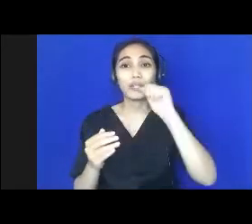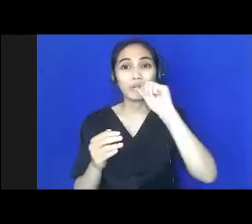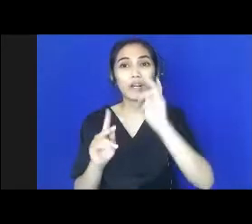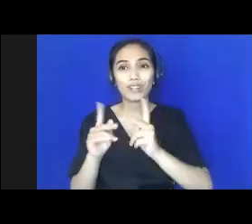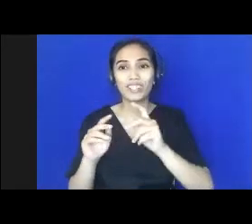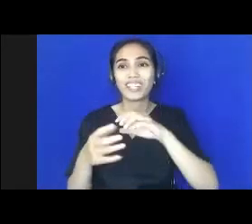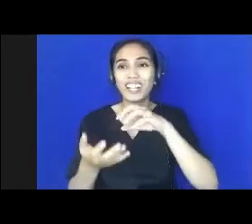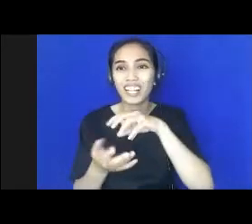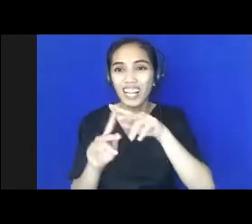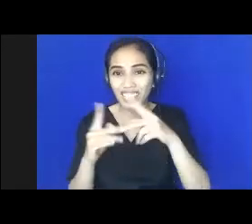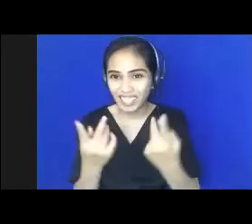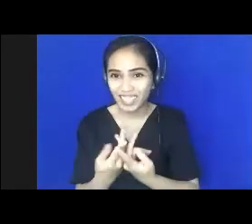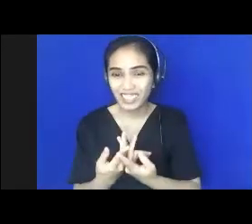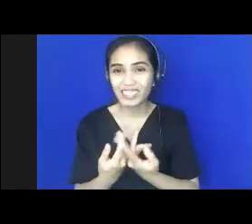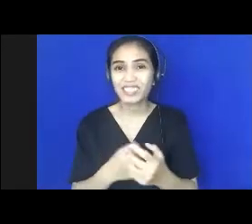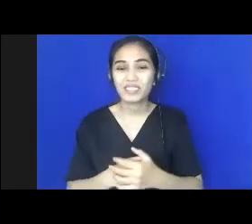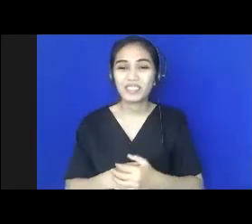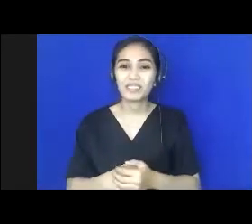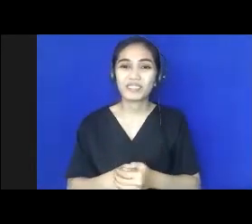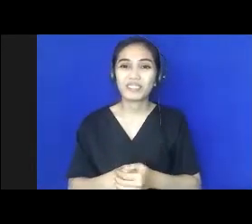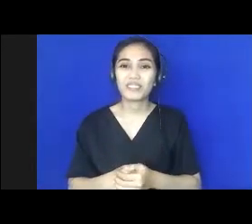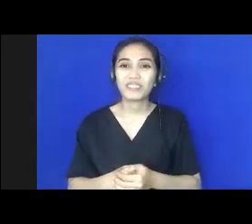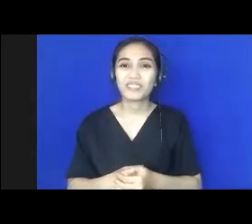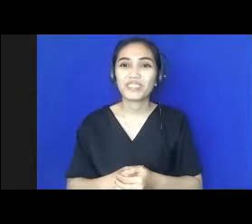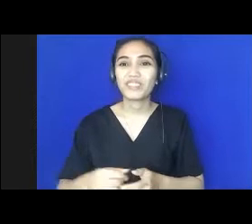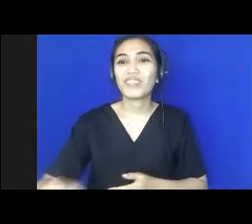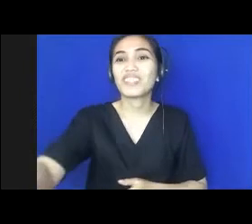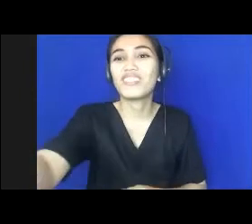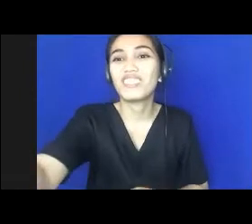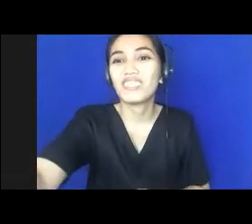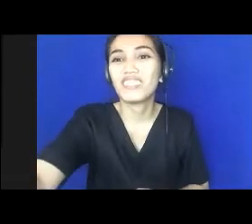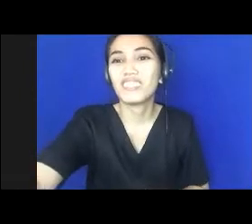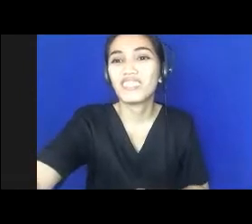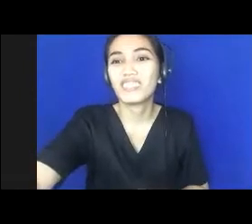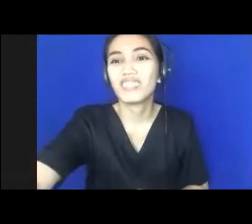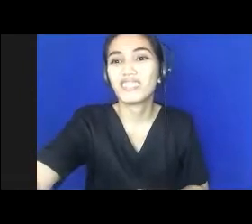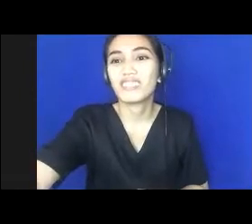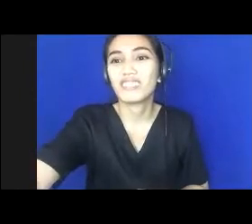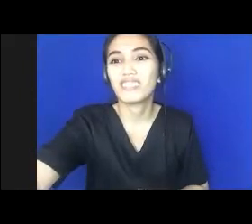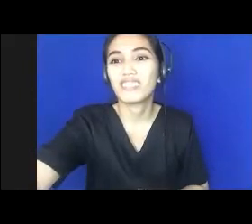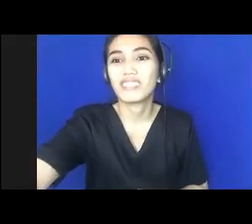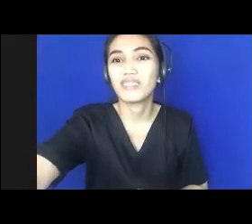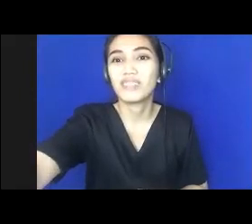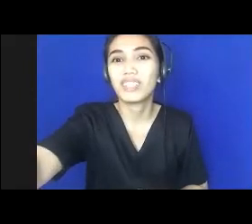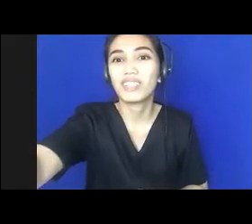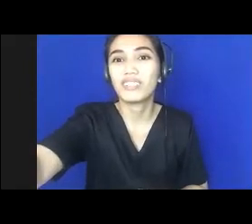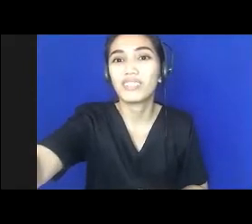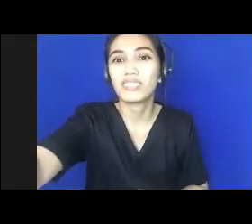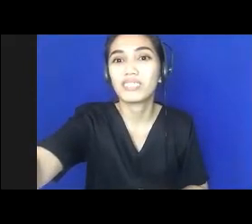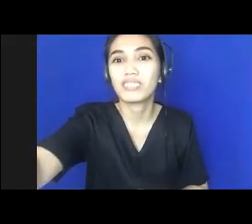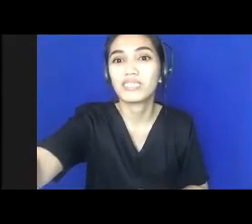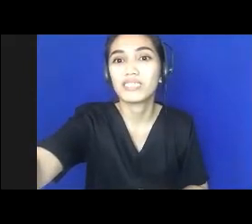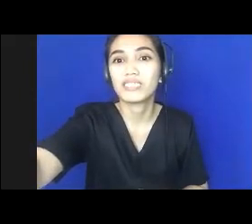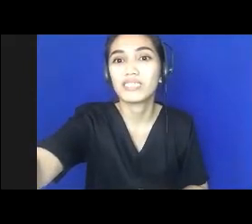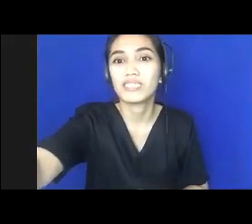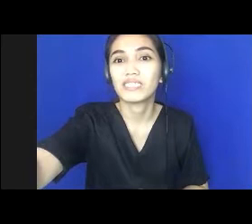So, what do we need from the government of Indonesia and nutrition stakeholders to amplify the